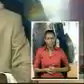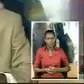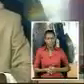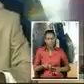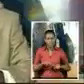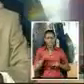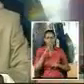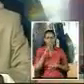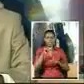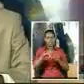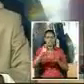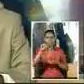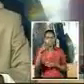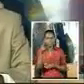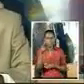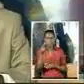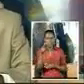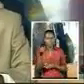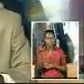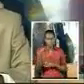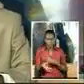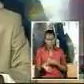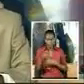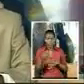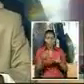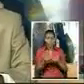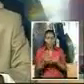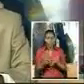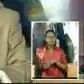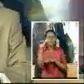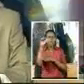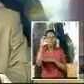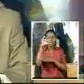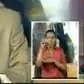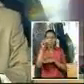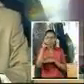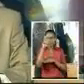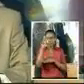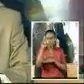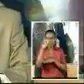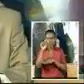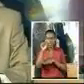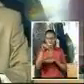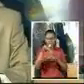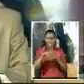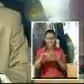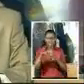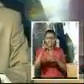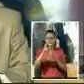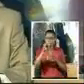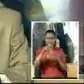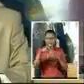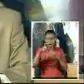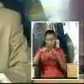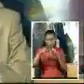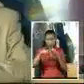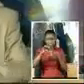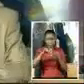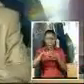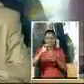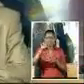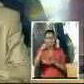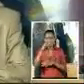A man in Mutare was found with a mysterious cobra in an empty beer can at one of the Mutare drinking